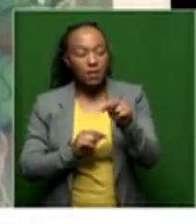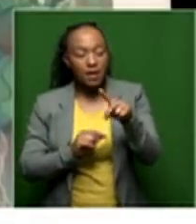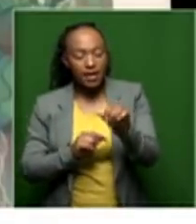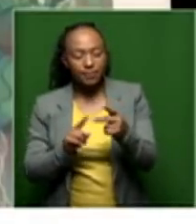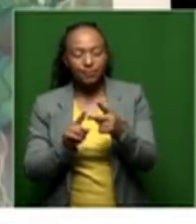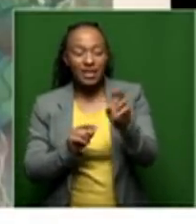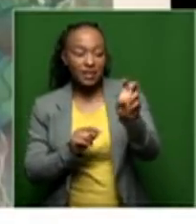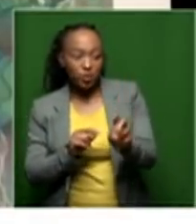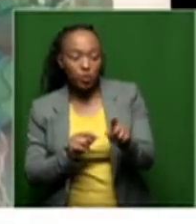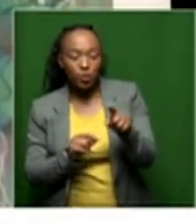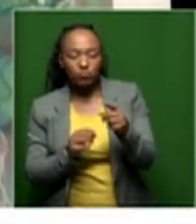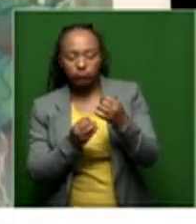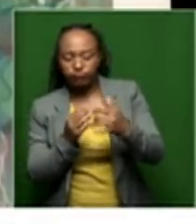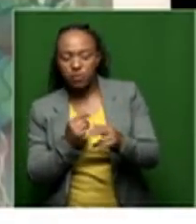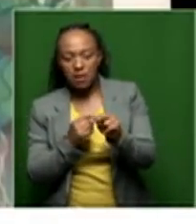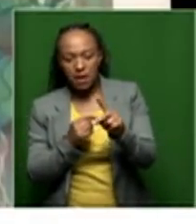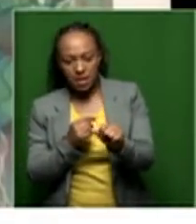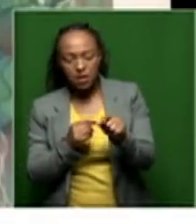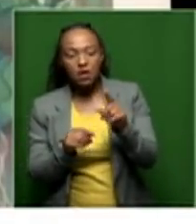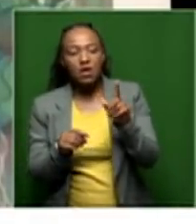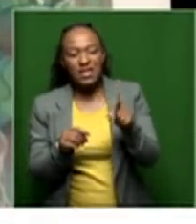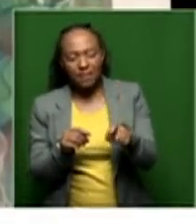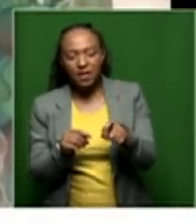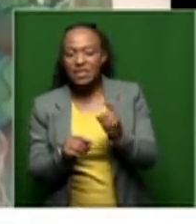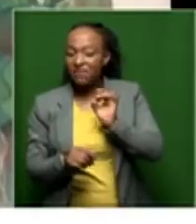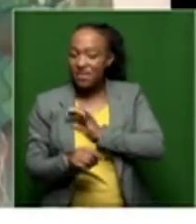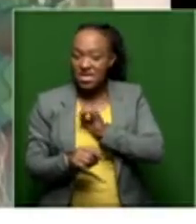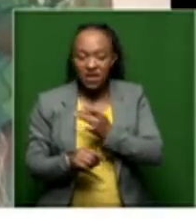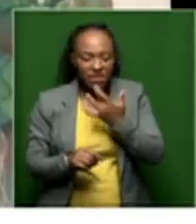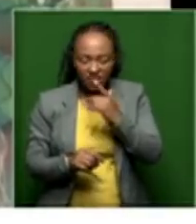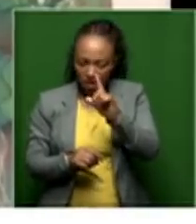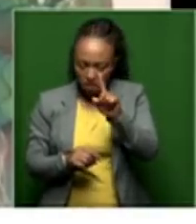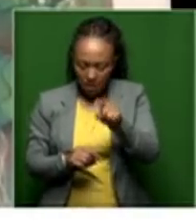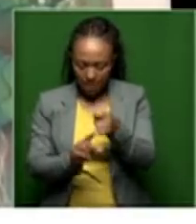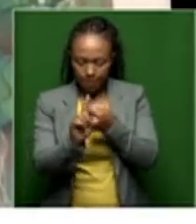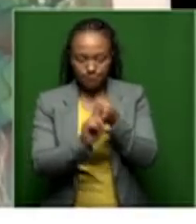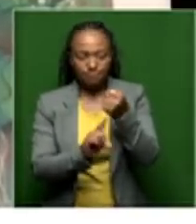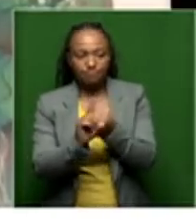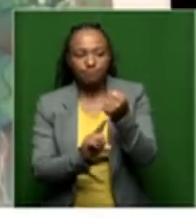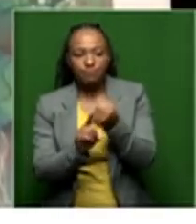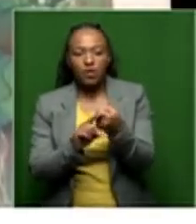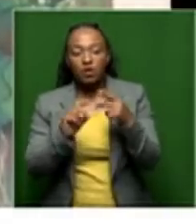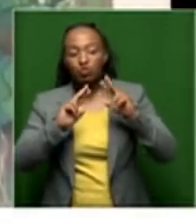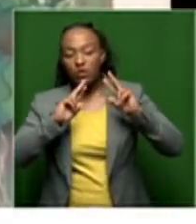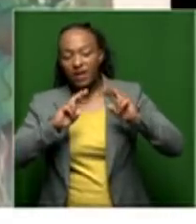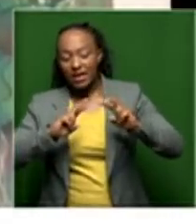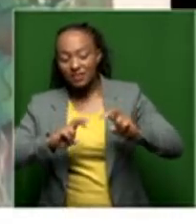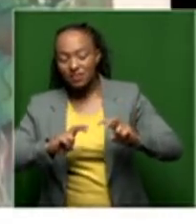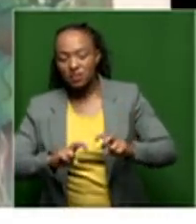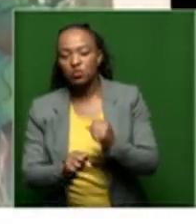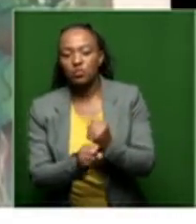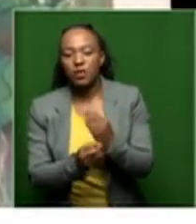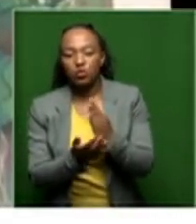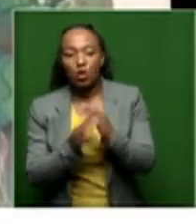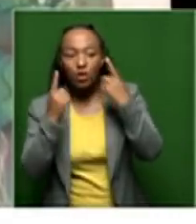will have to, without any fear or favor, pursue the investigations and ensure